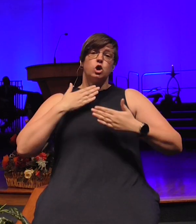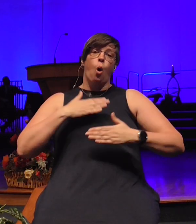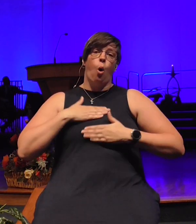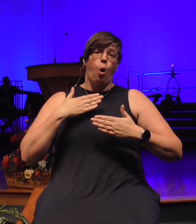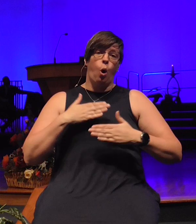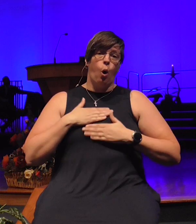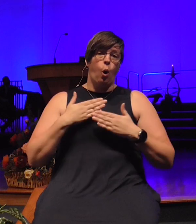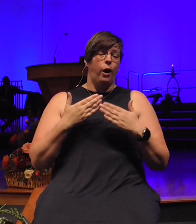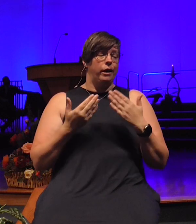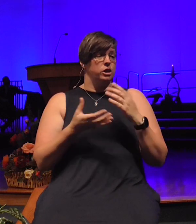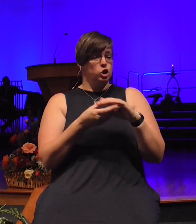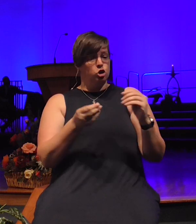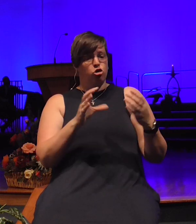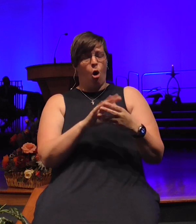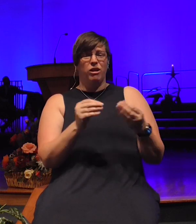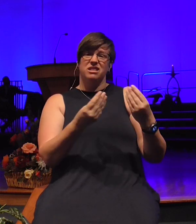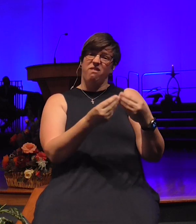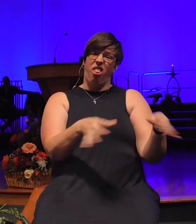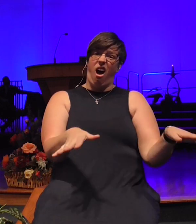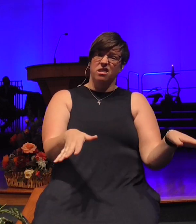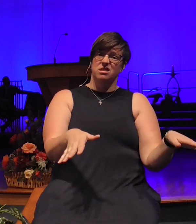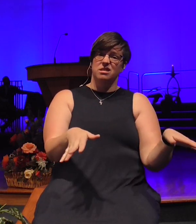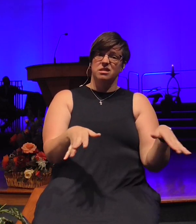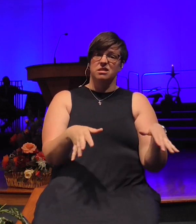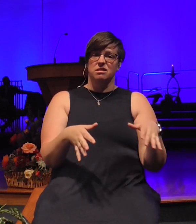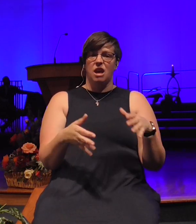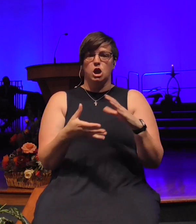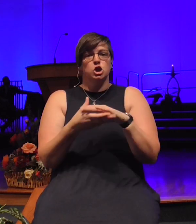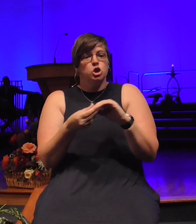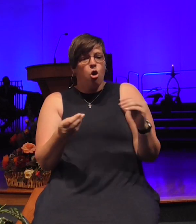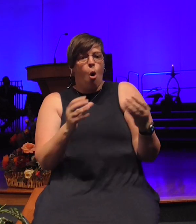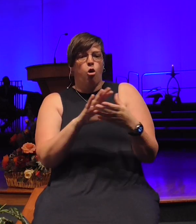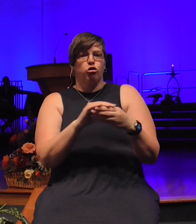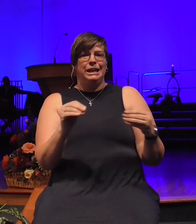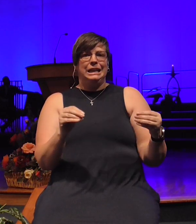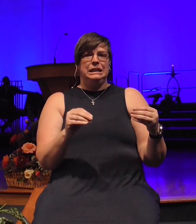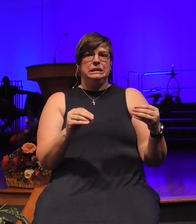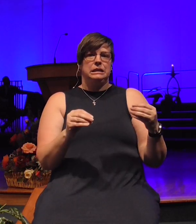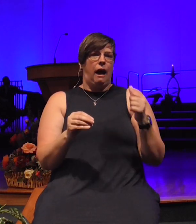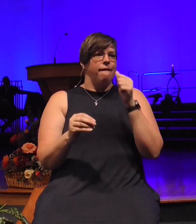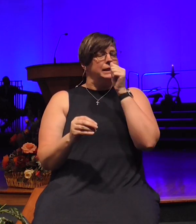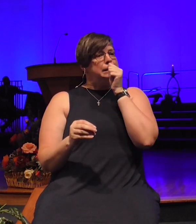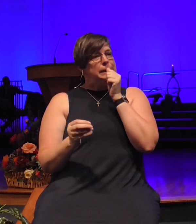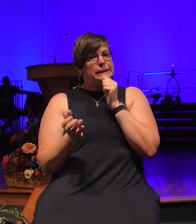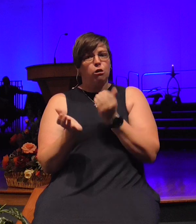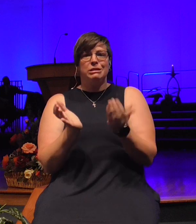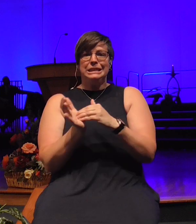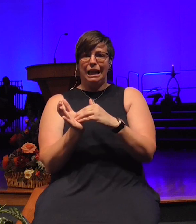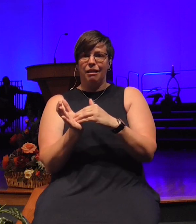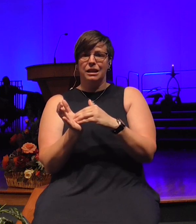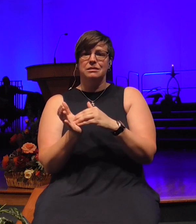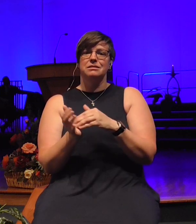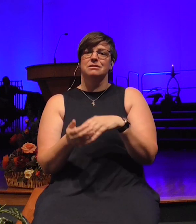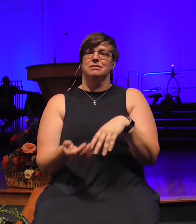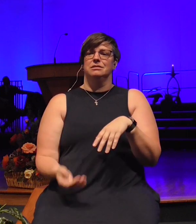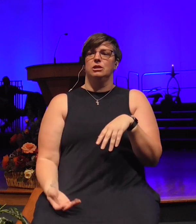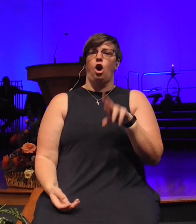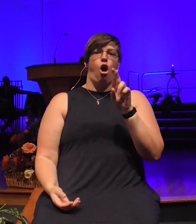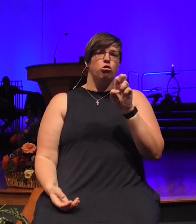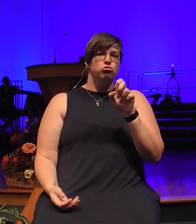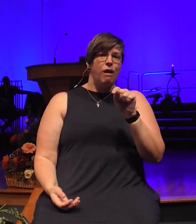joy. Stories about loss. Stories about resilience and